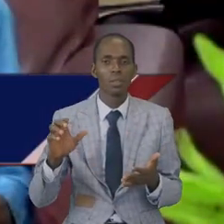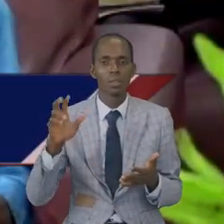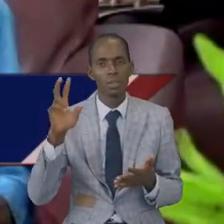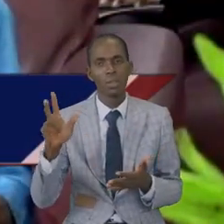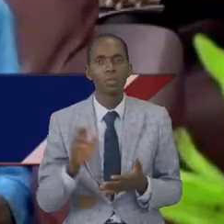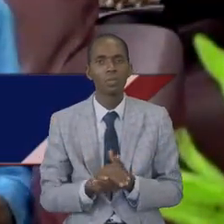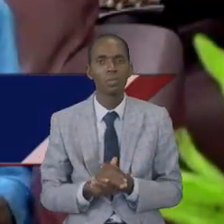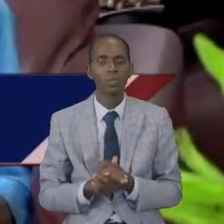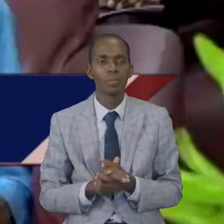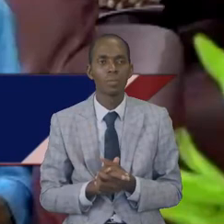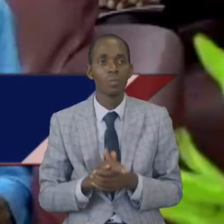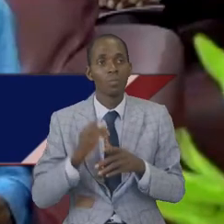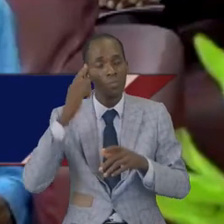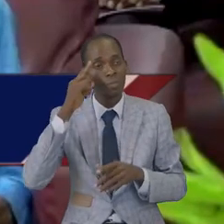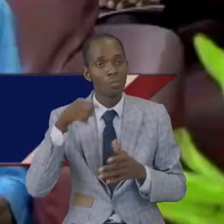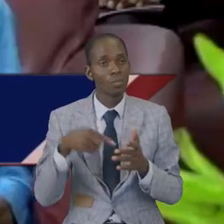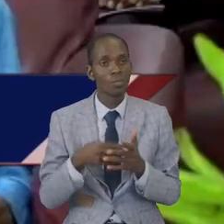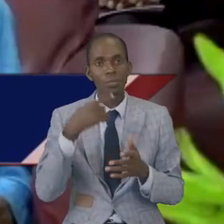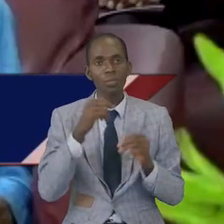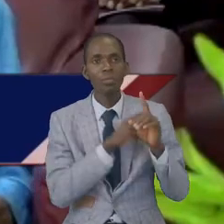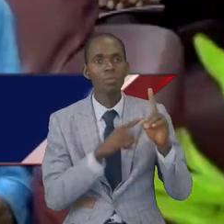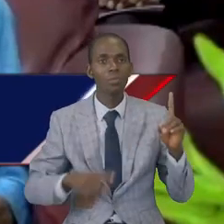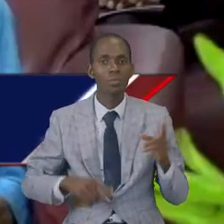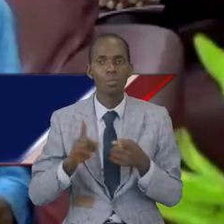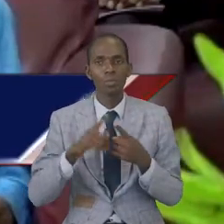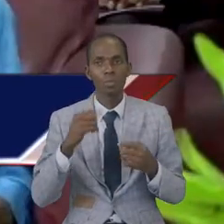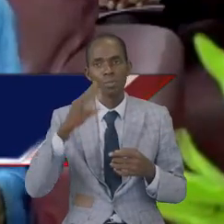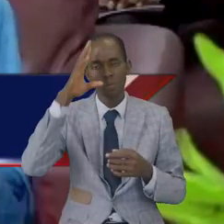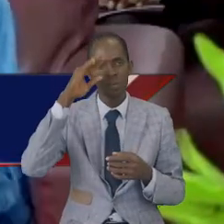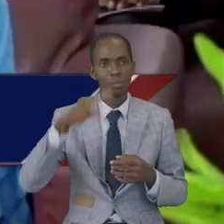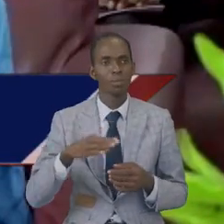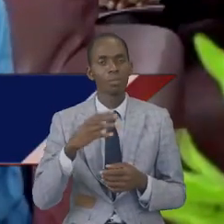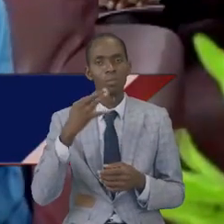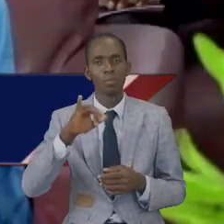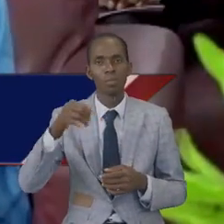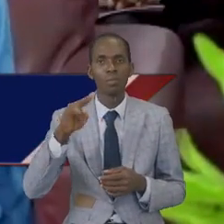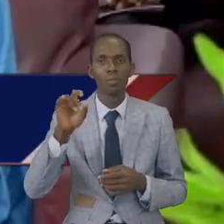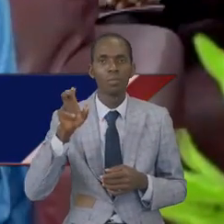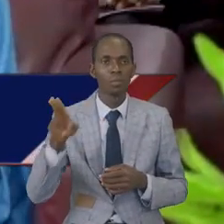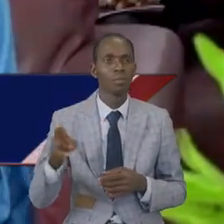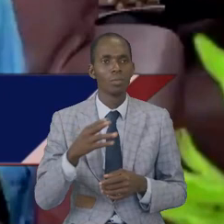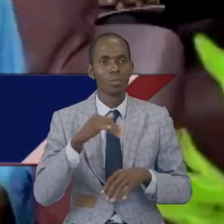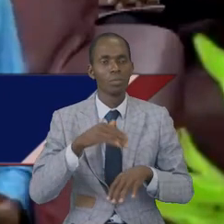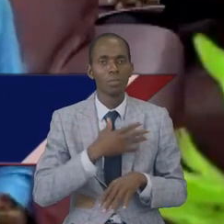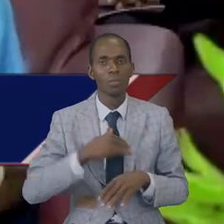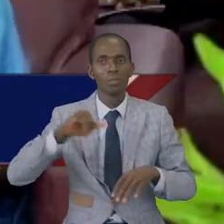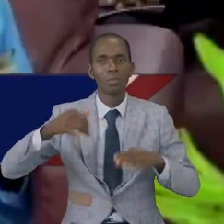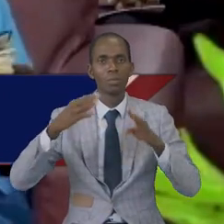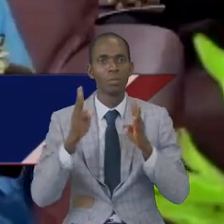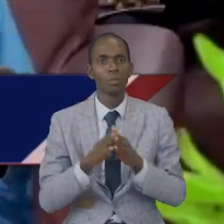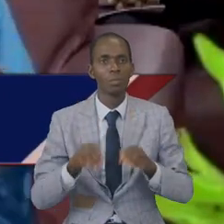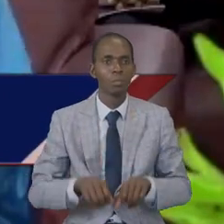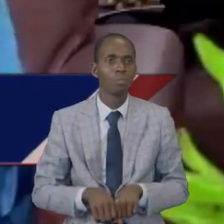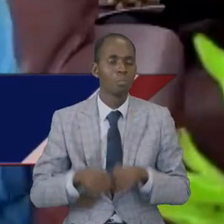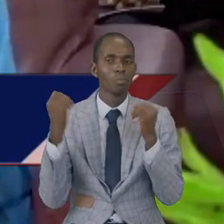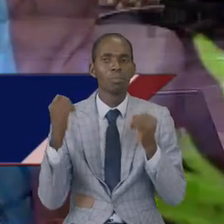verse 3. For thus says the Lord to the men of Judah and Jerusalem, break up your